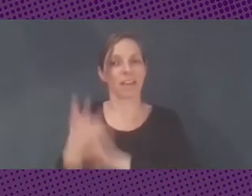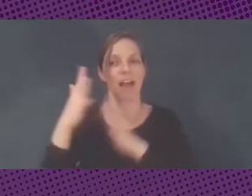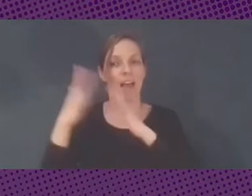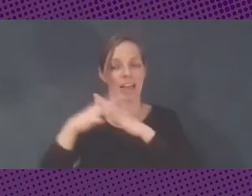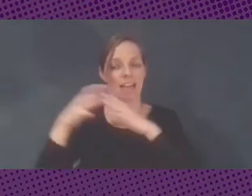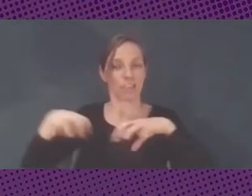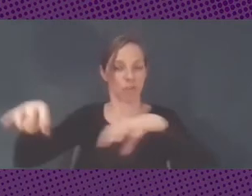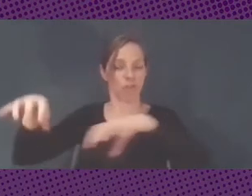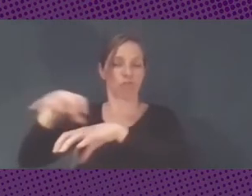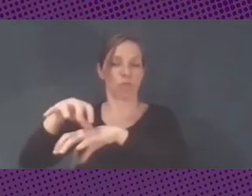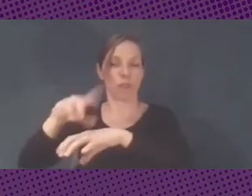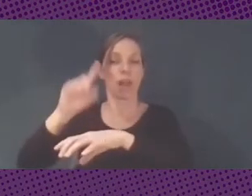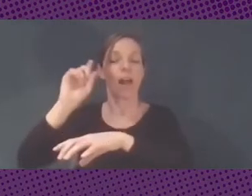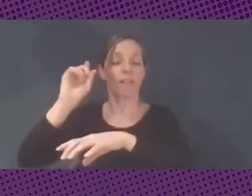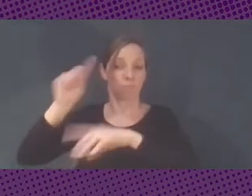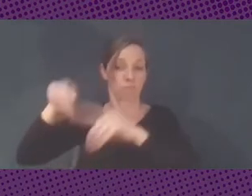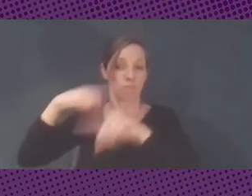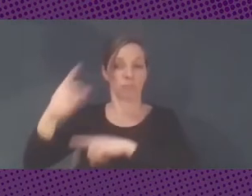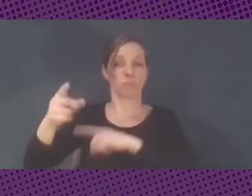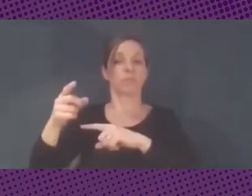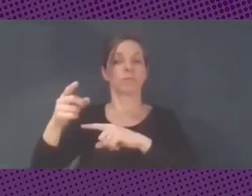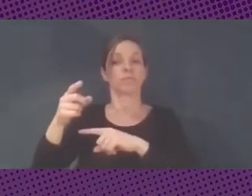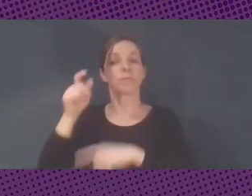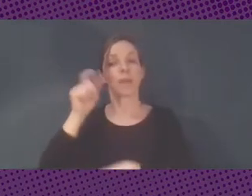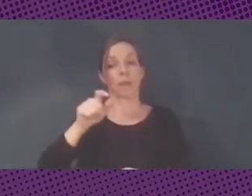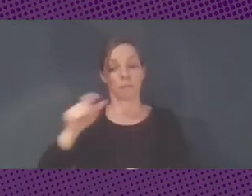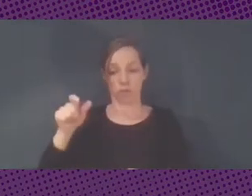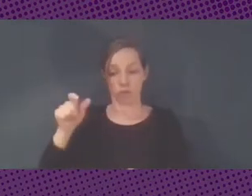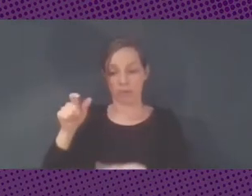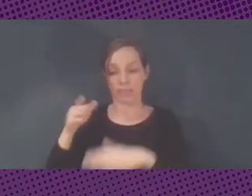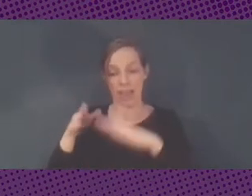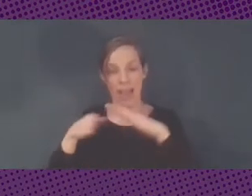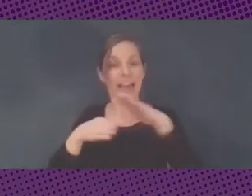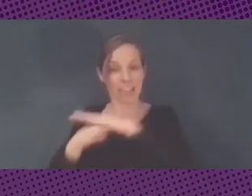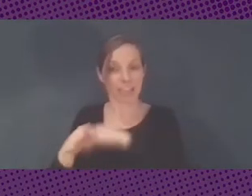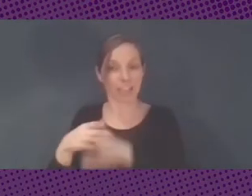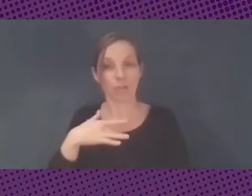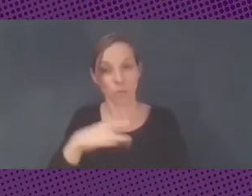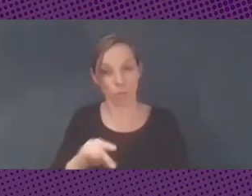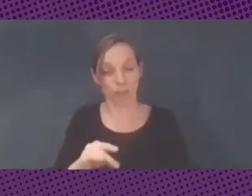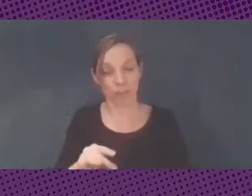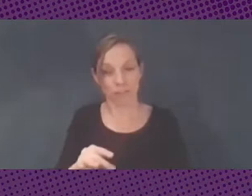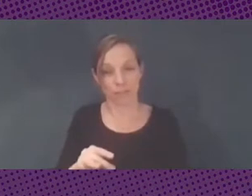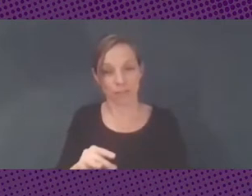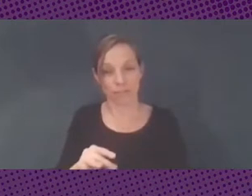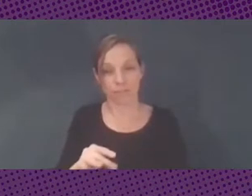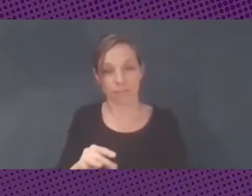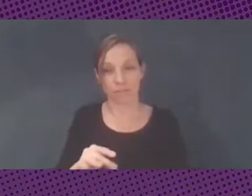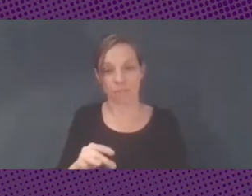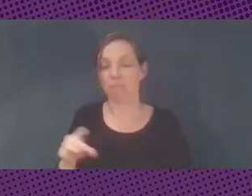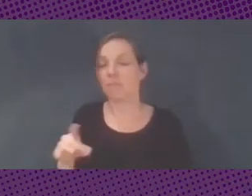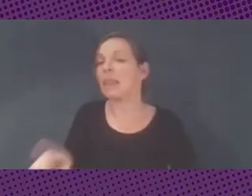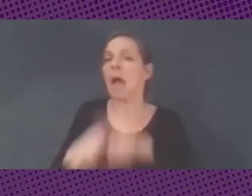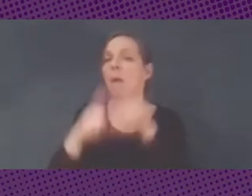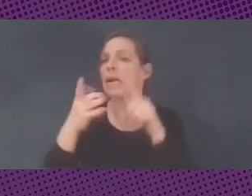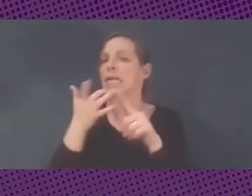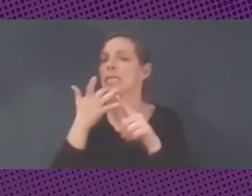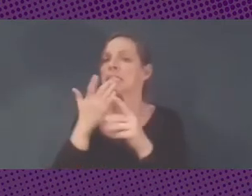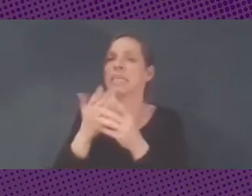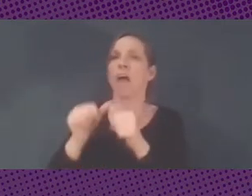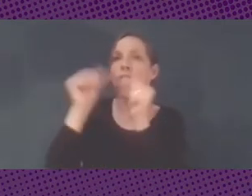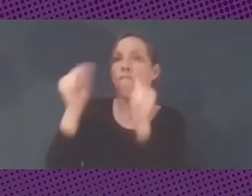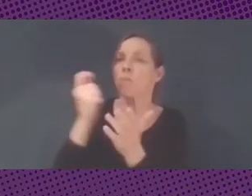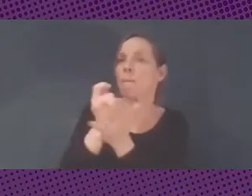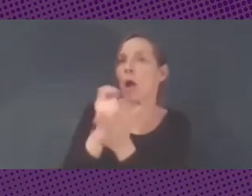infrastructure, either free of cost because it's a human right or at very affordable rates. And global finance is not